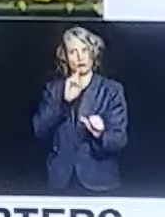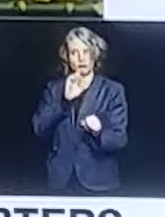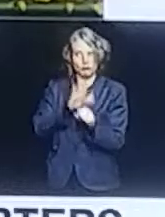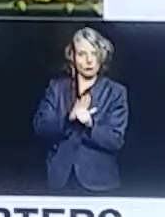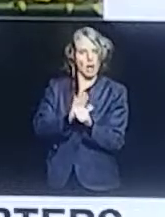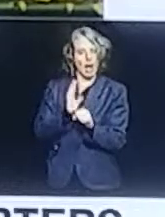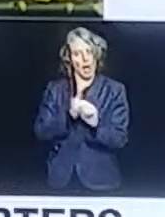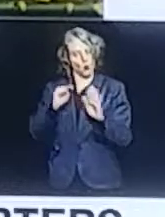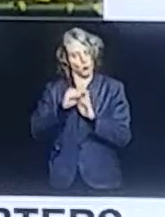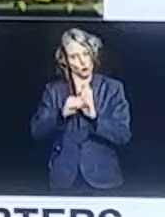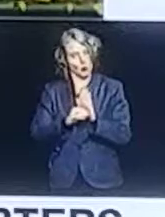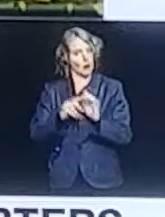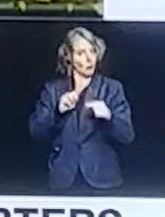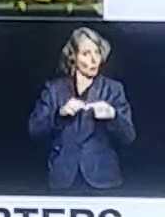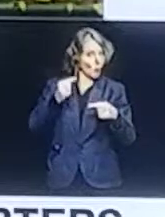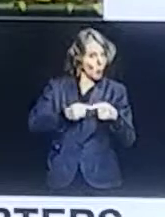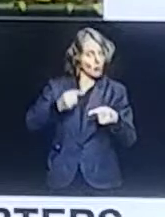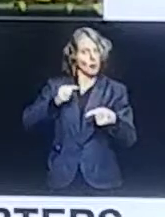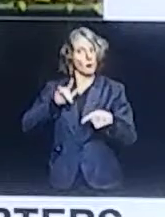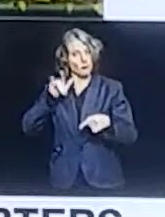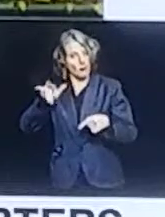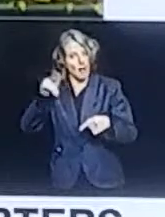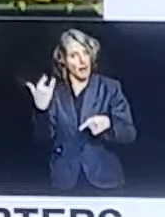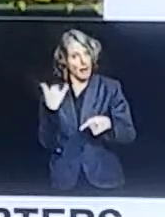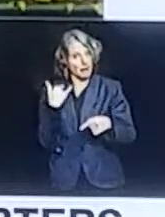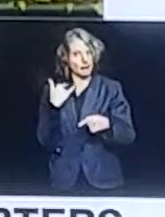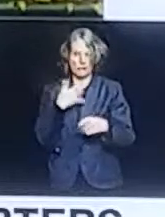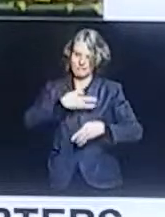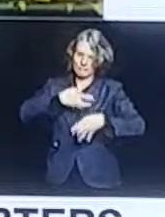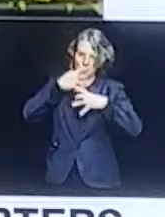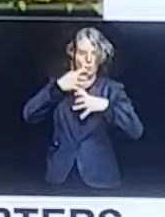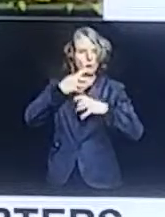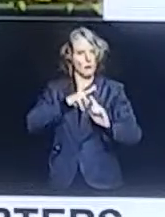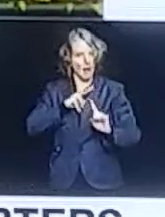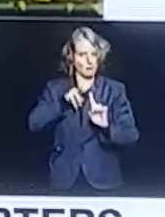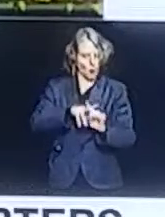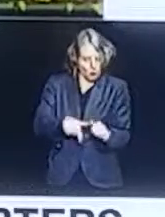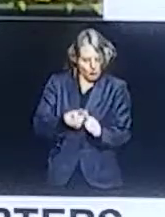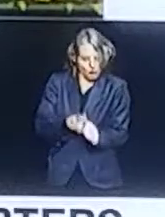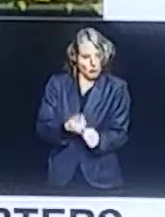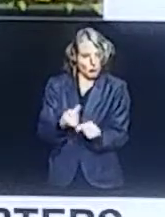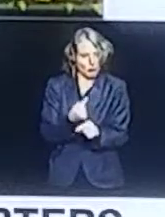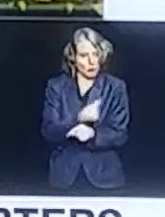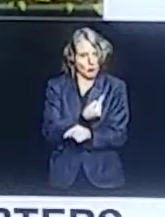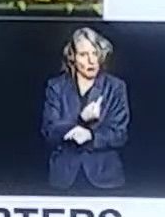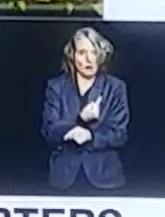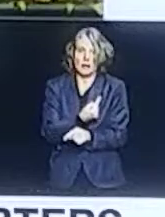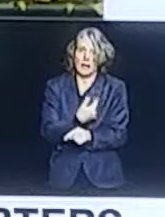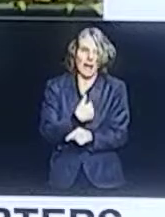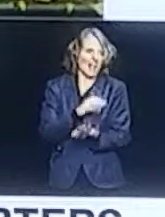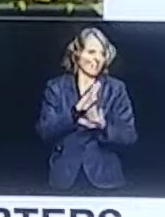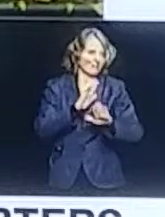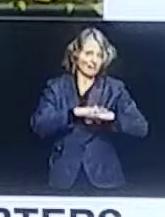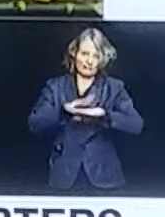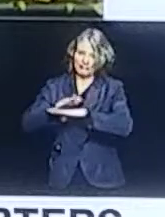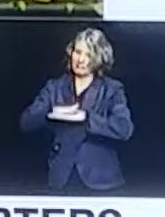these measures at the border and on flights are stringent and applied. And continue to discourage people from